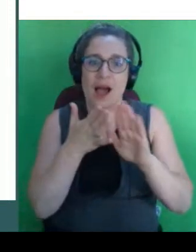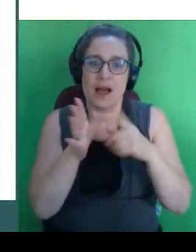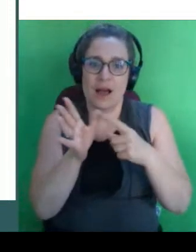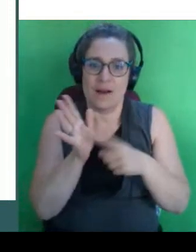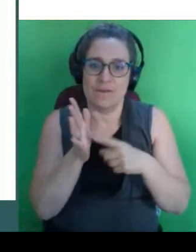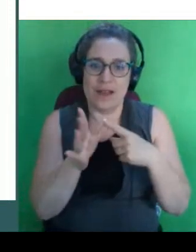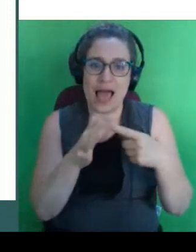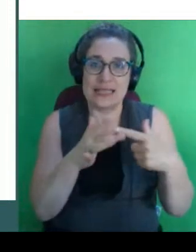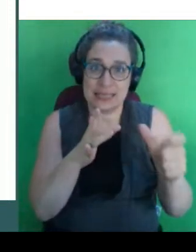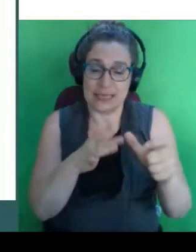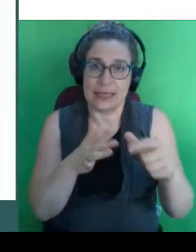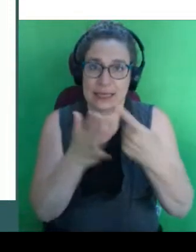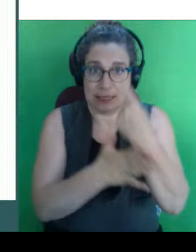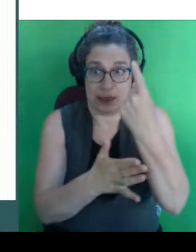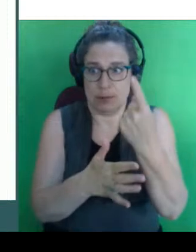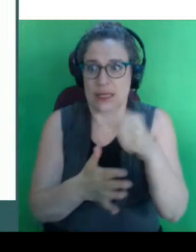performed.